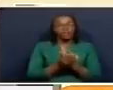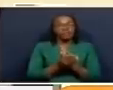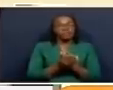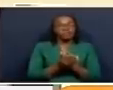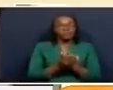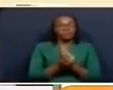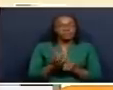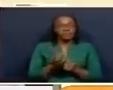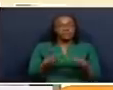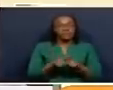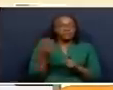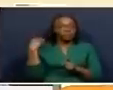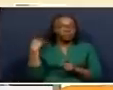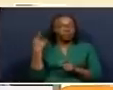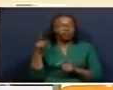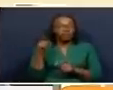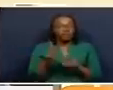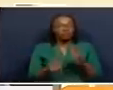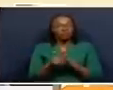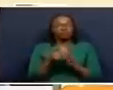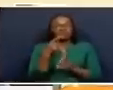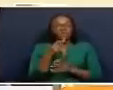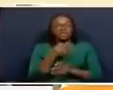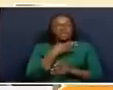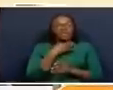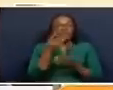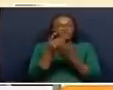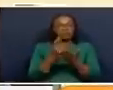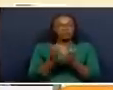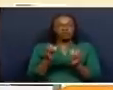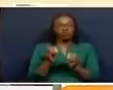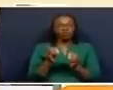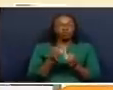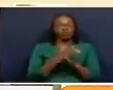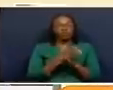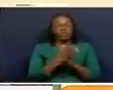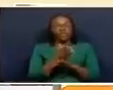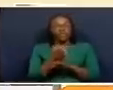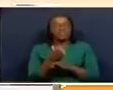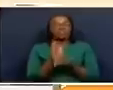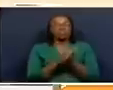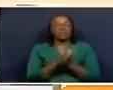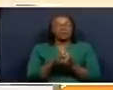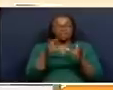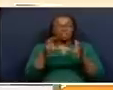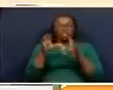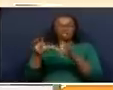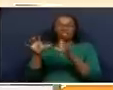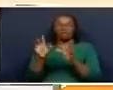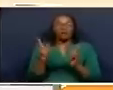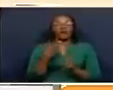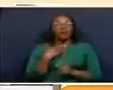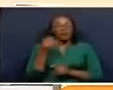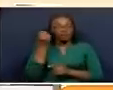did come out, but I do not like a debate to degenerate into name-calling. I want to be told what you are going to do about water